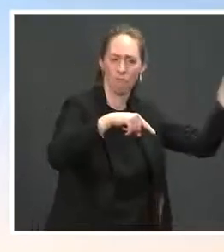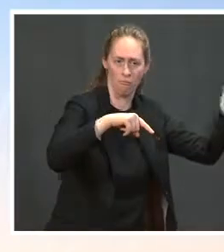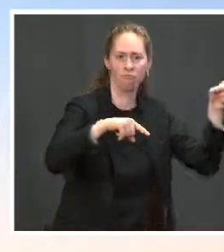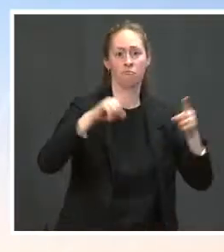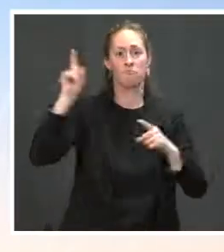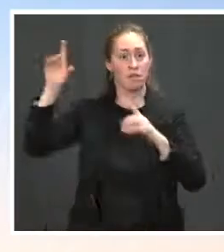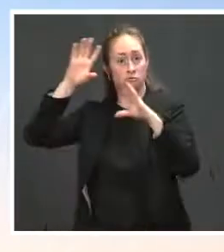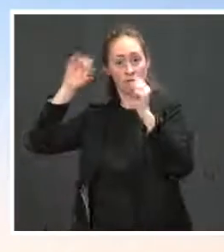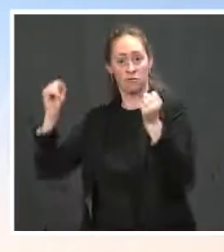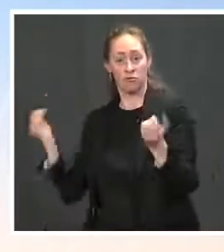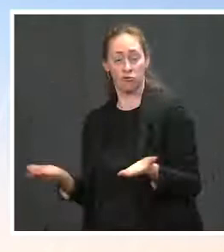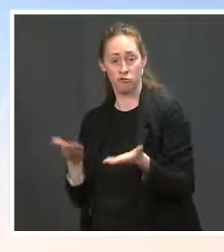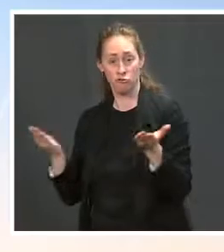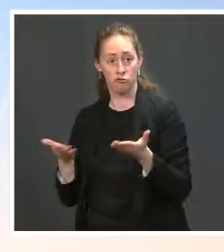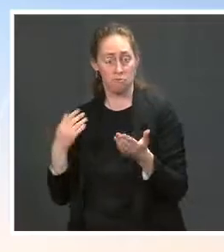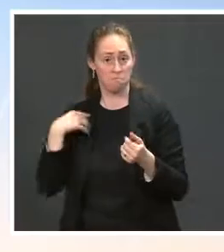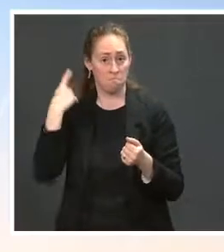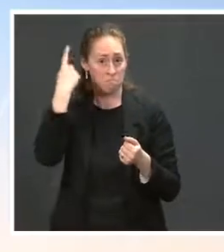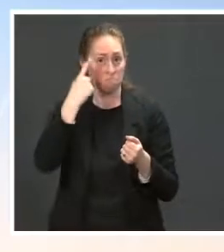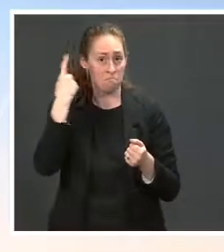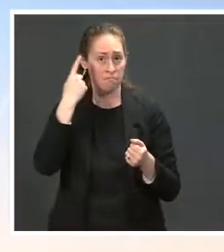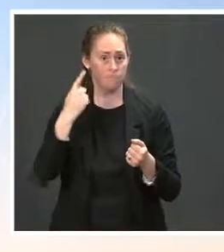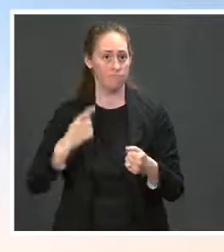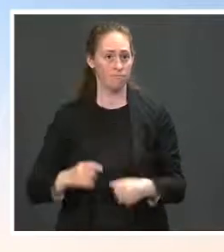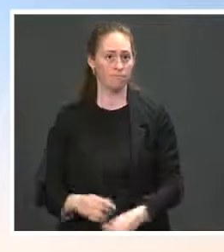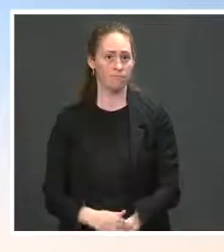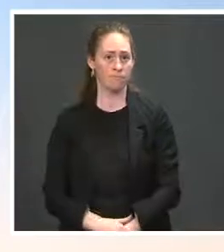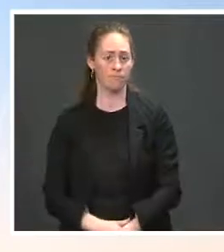tried to assassinate Lukashenko of Belarus.